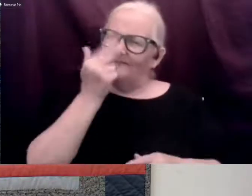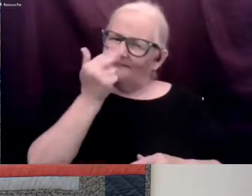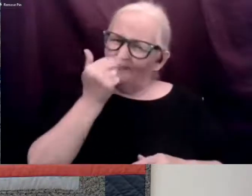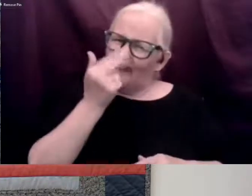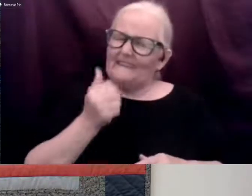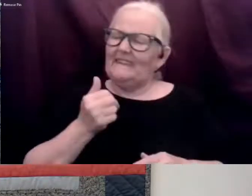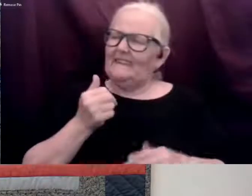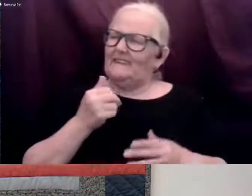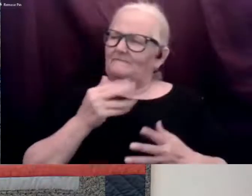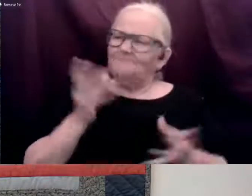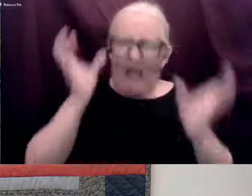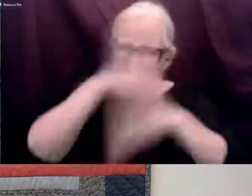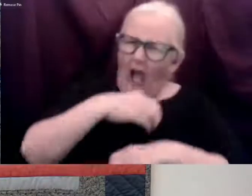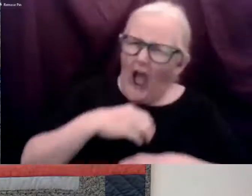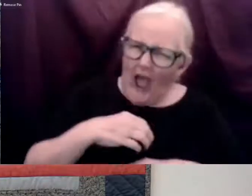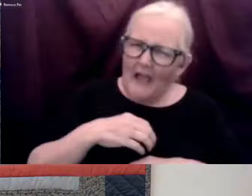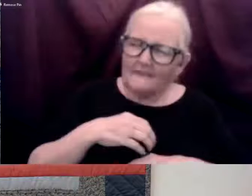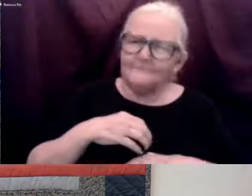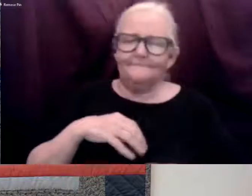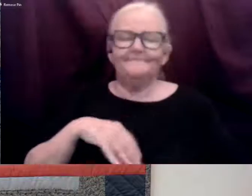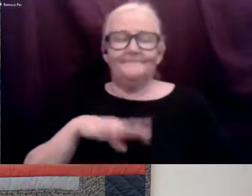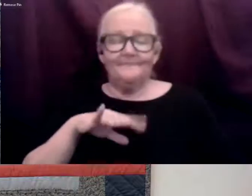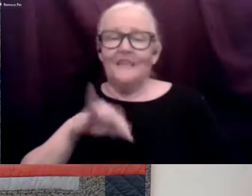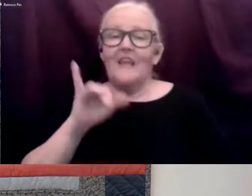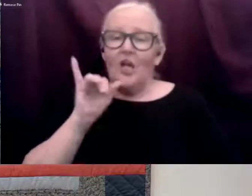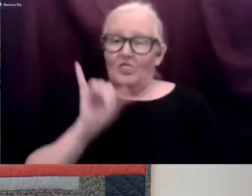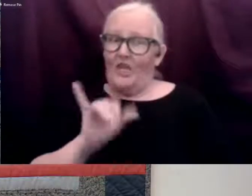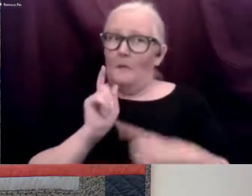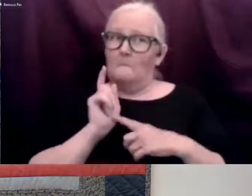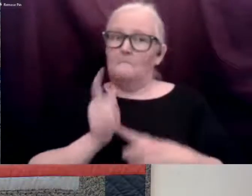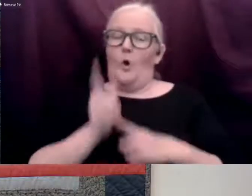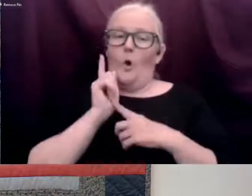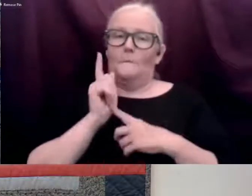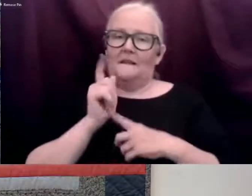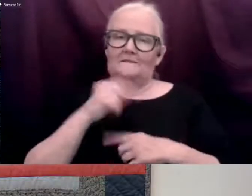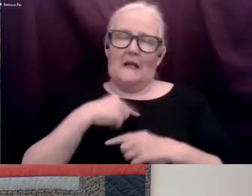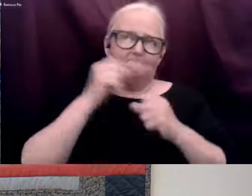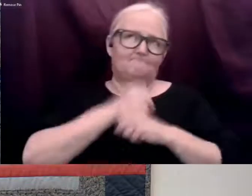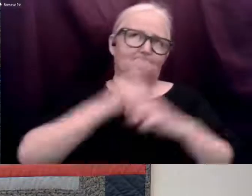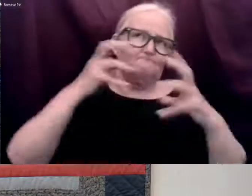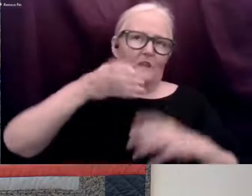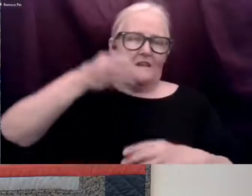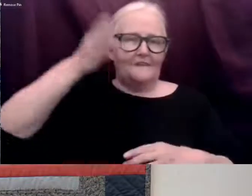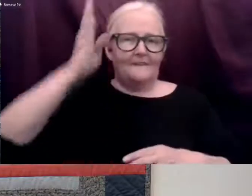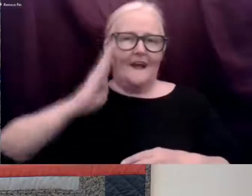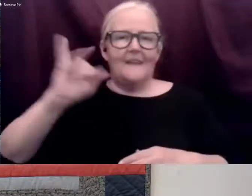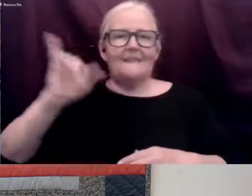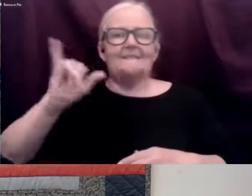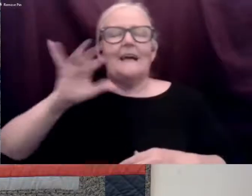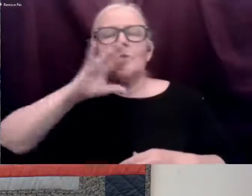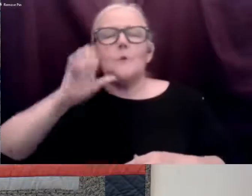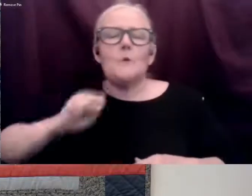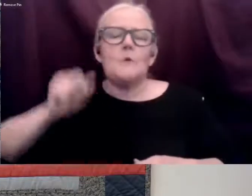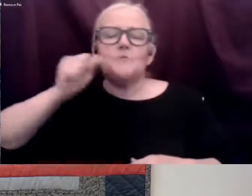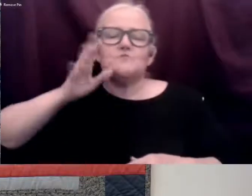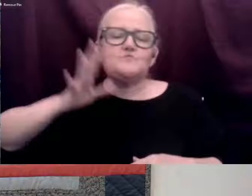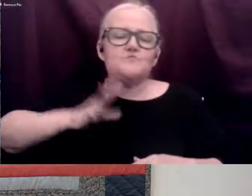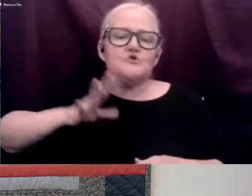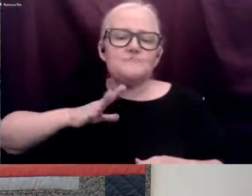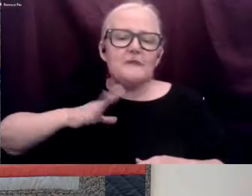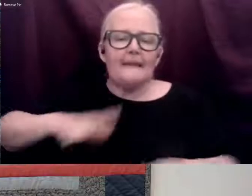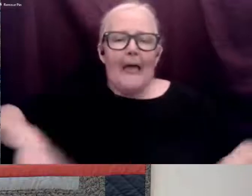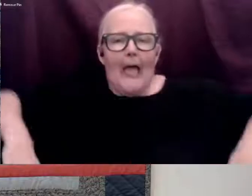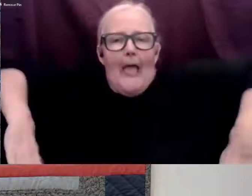In moments like these, I imagine God as a sturdy old woman with her hands on her hips, or perhaps as a